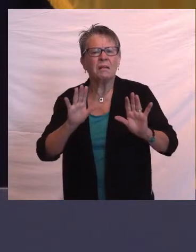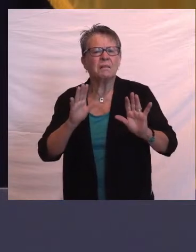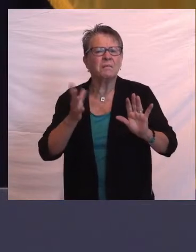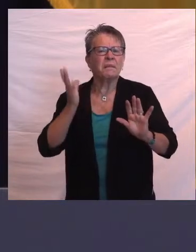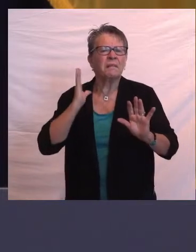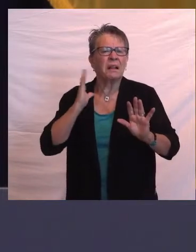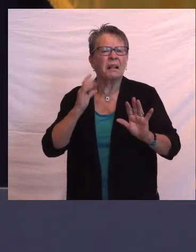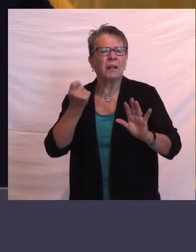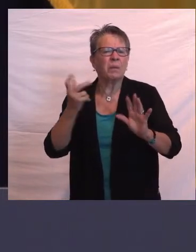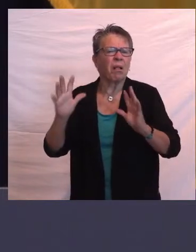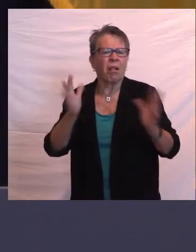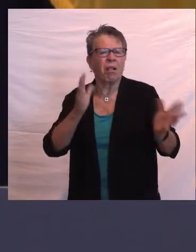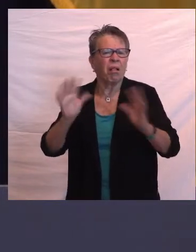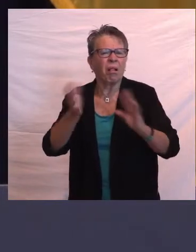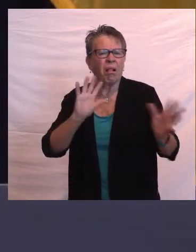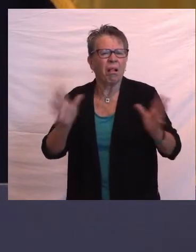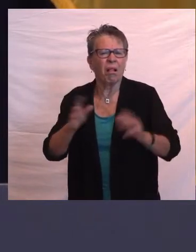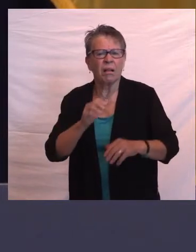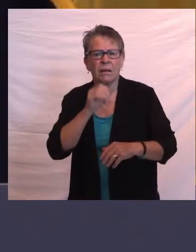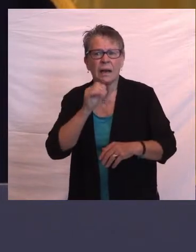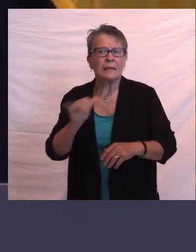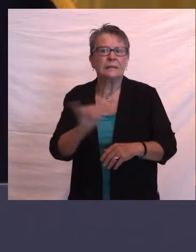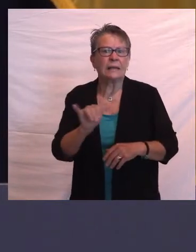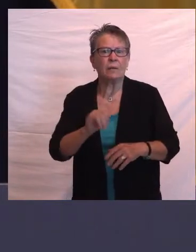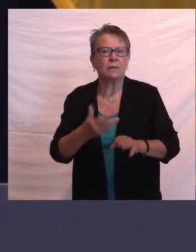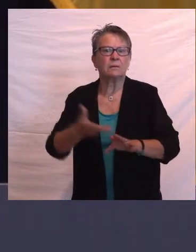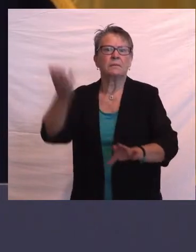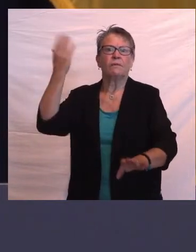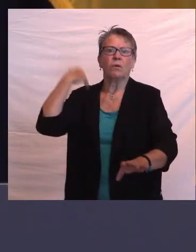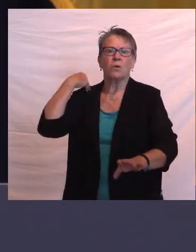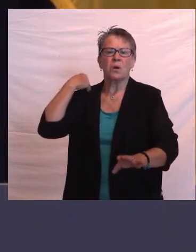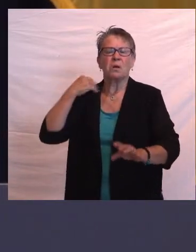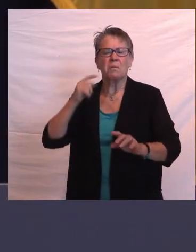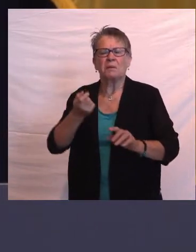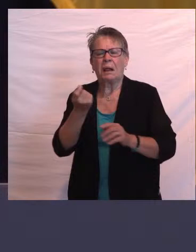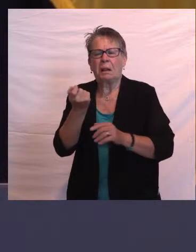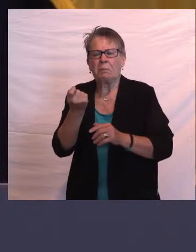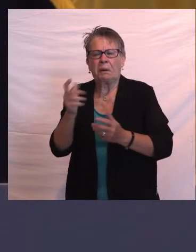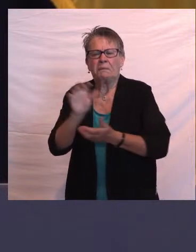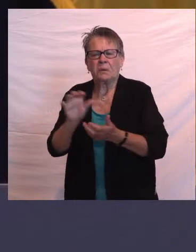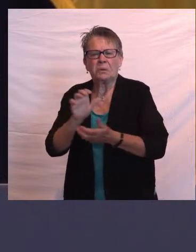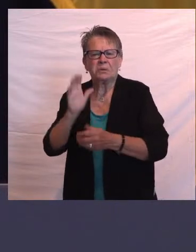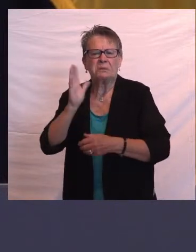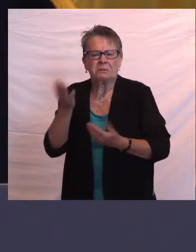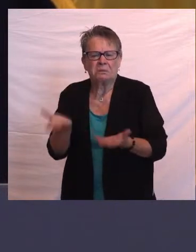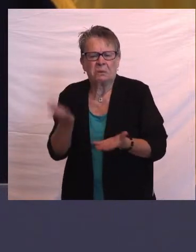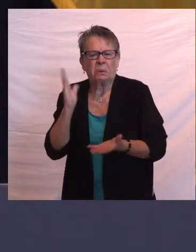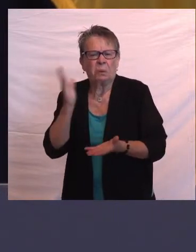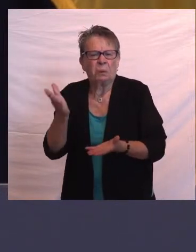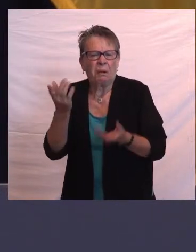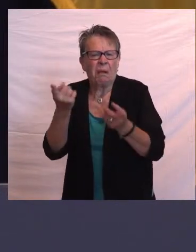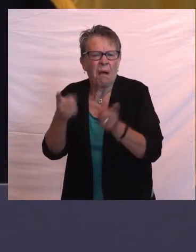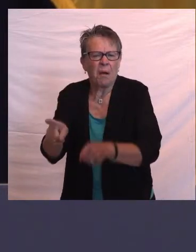same level. Is that fair to say? Tina, how about I can't breathe